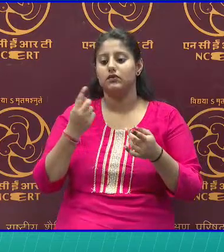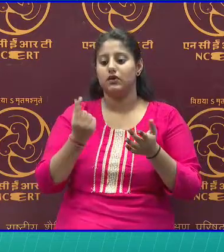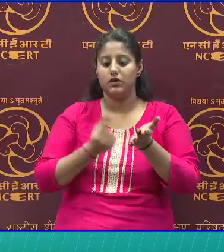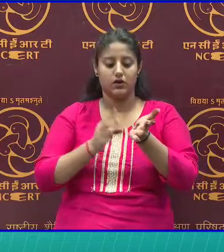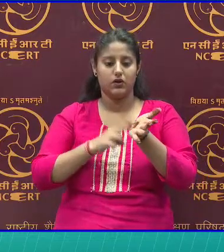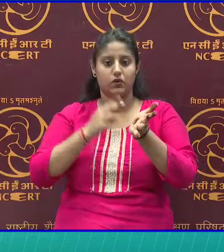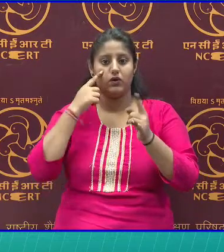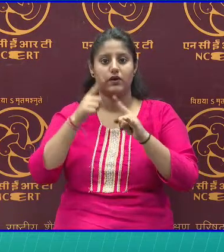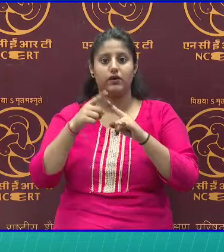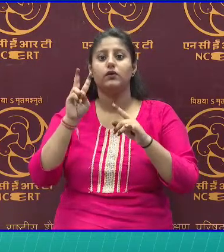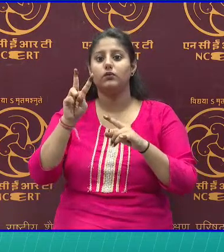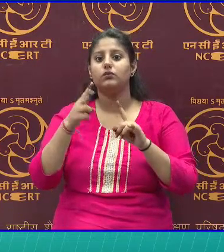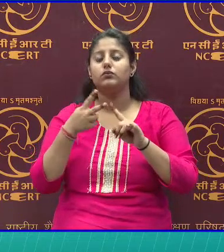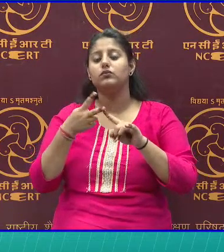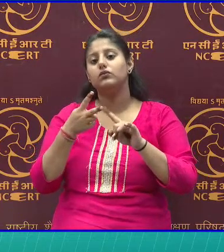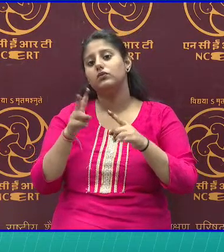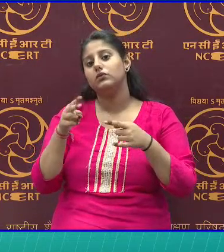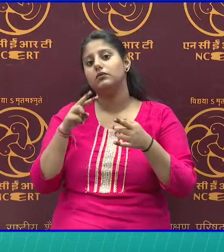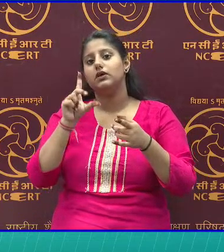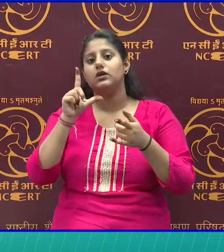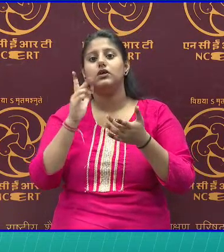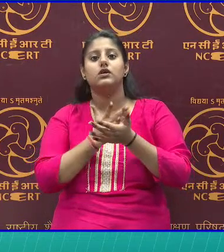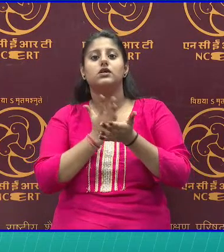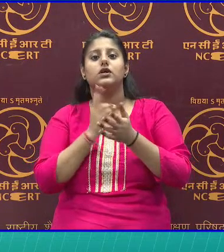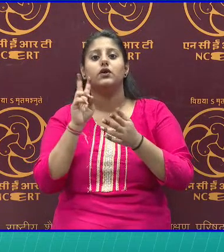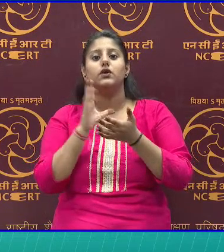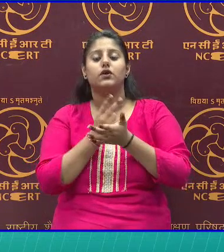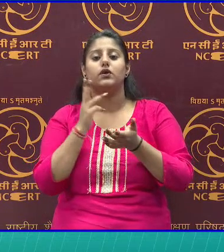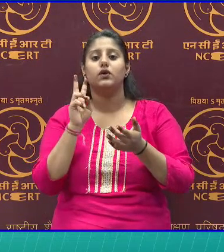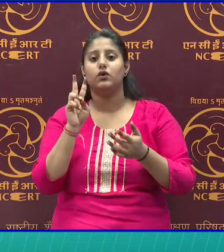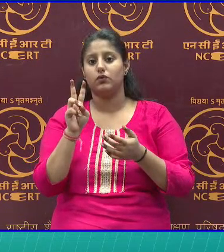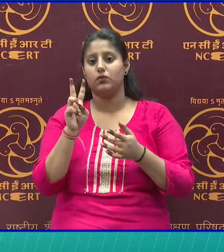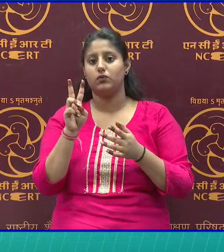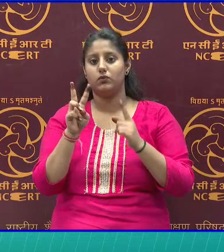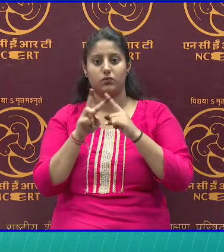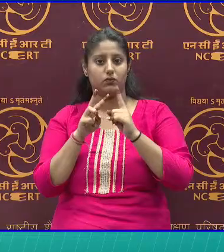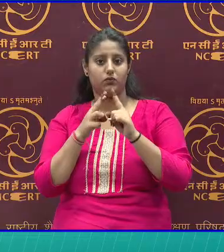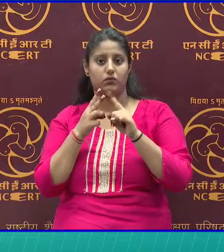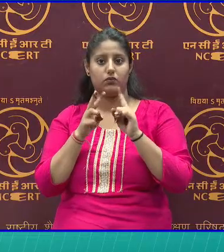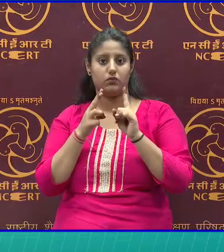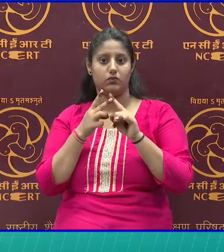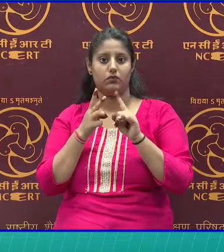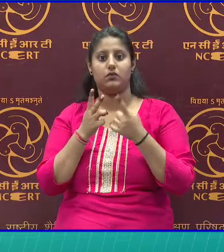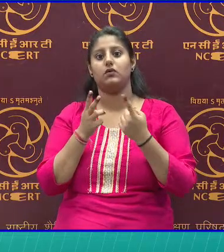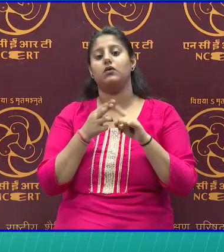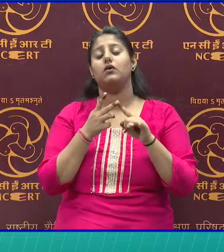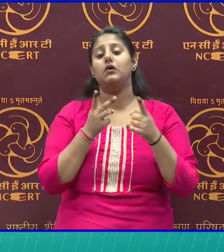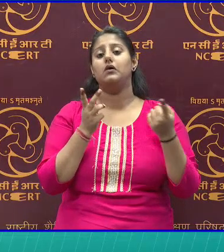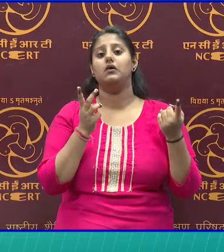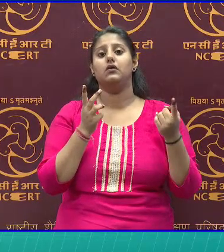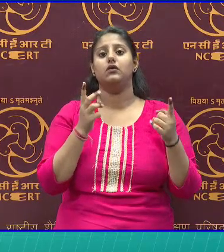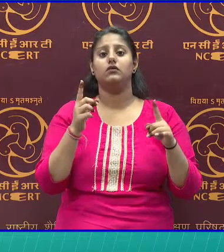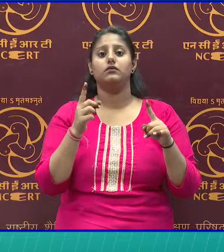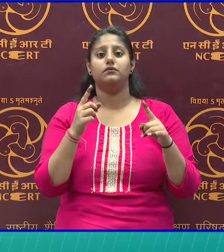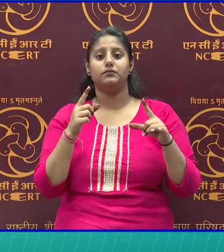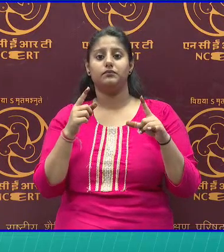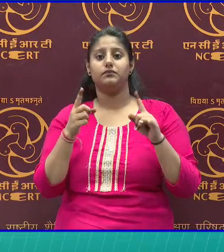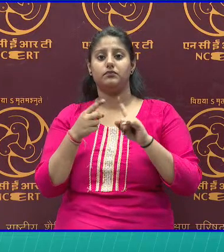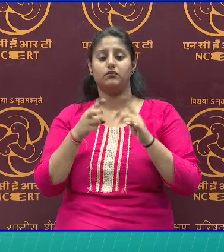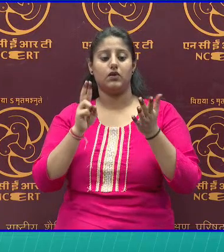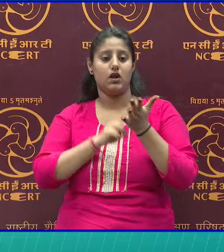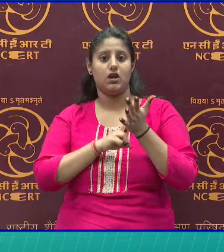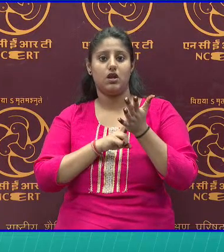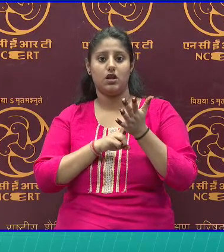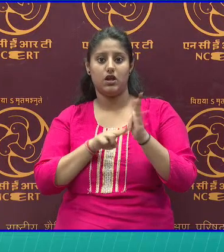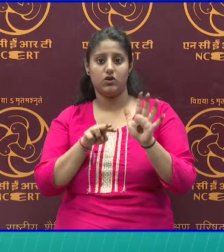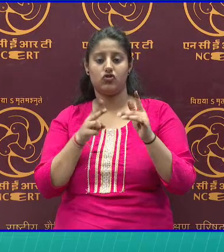have 2 chapters. It's about nature trail, the unit title as life around us, and we have 2 chapters, nature trail